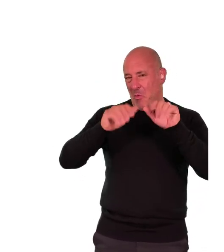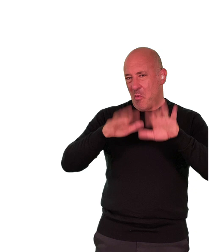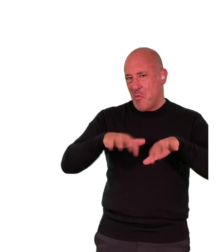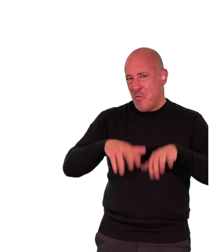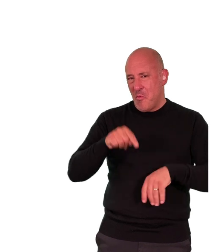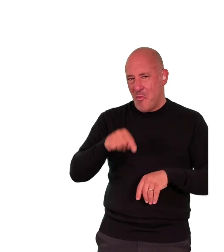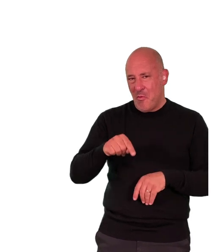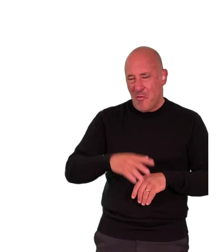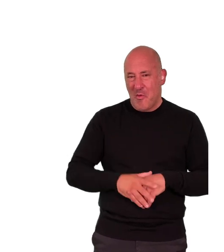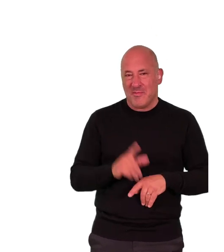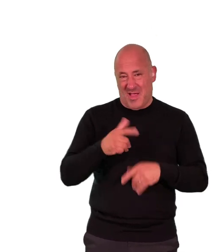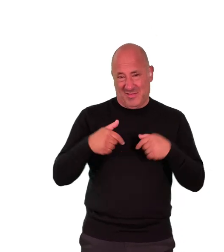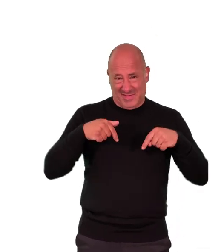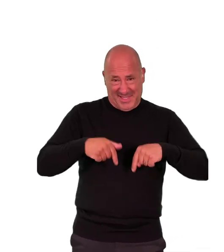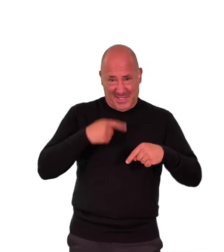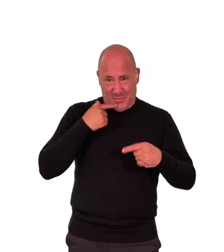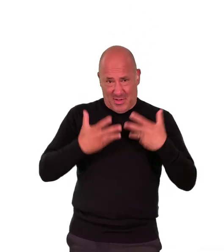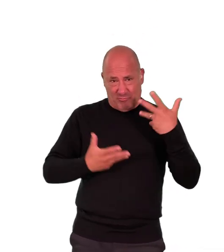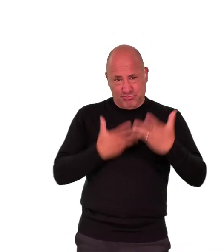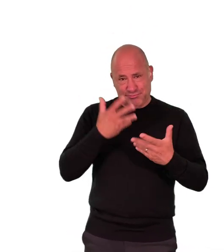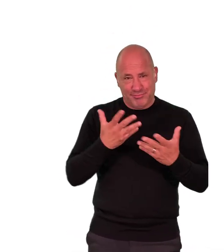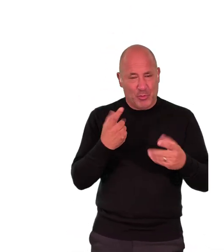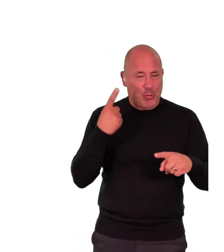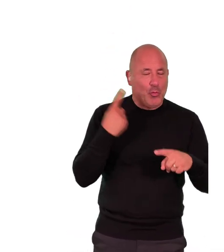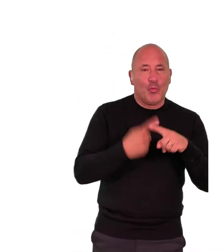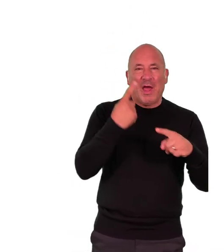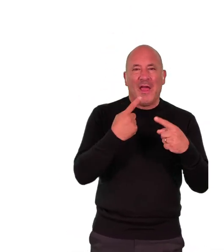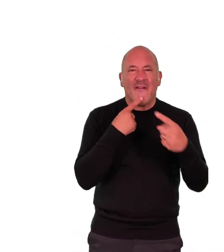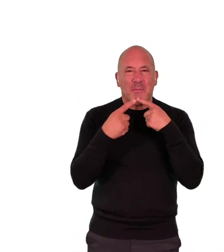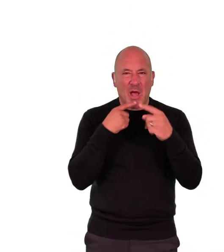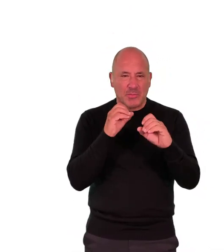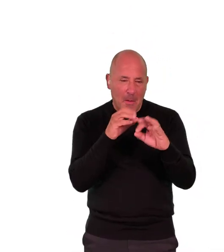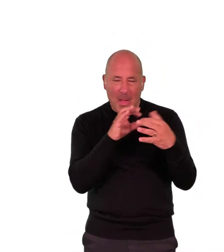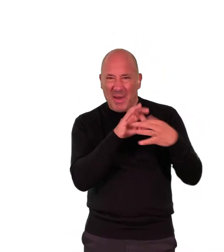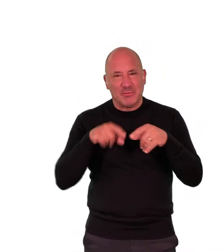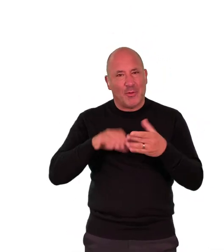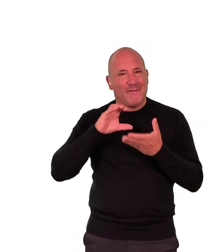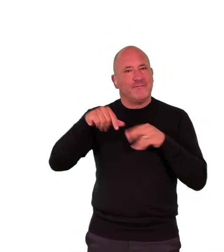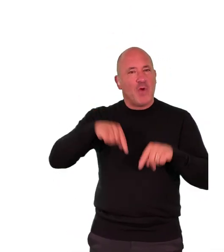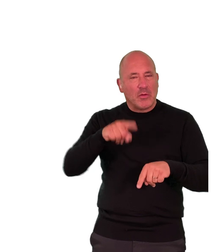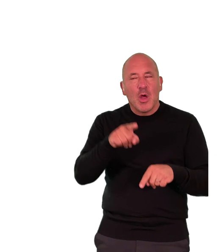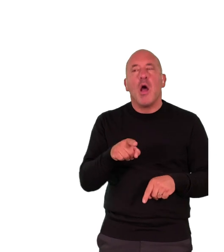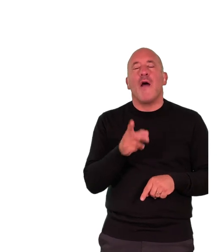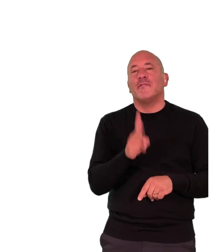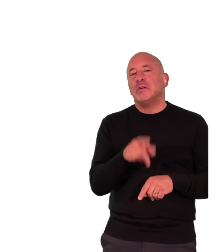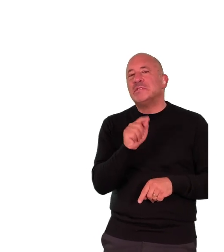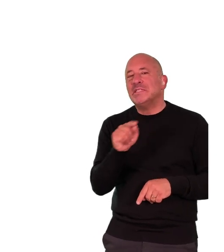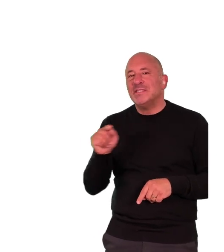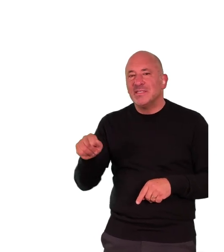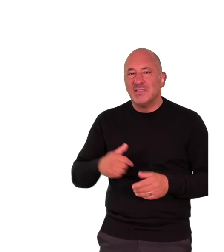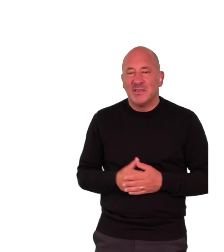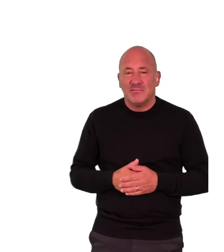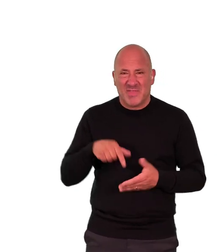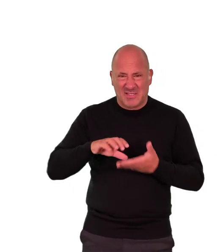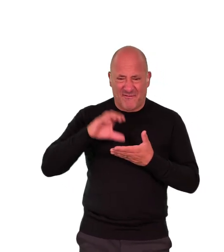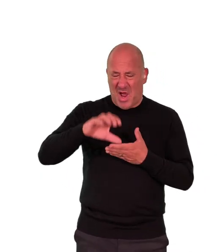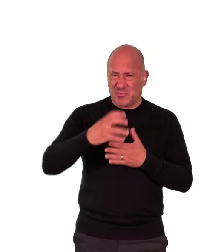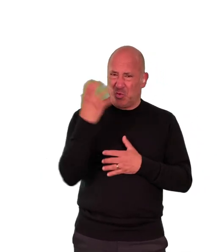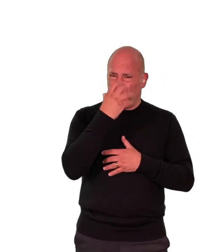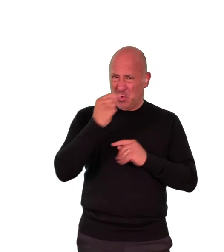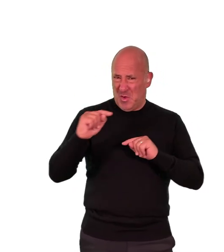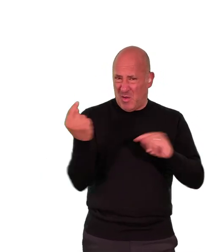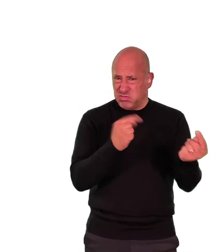application. But over the next few minutes, we'll cover some quick facts about the fund. The fund is